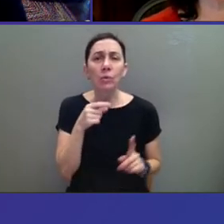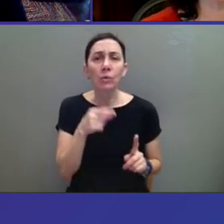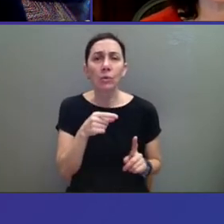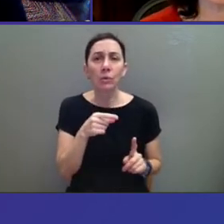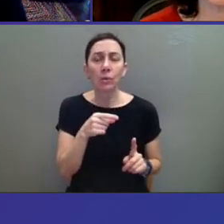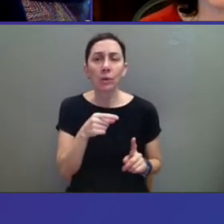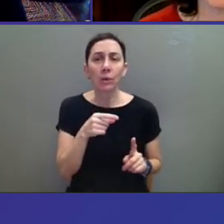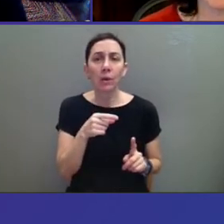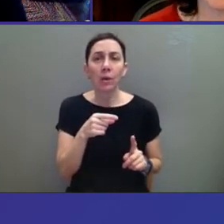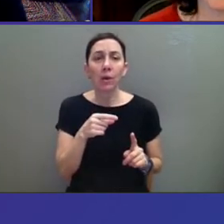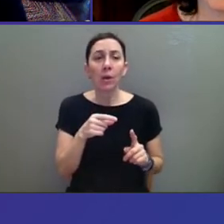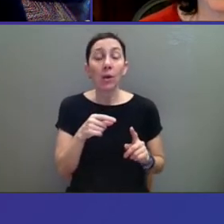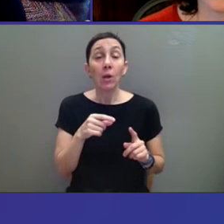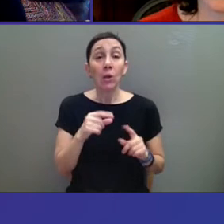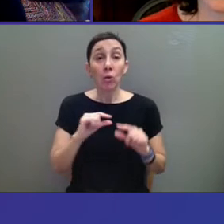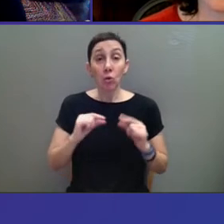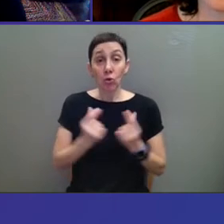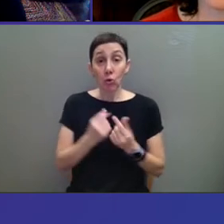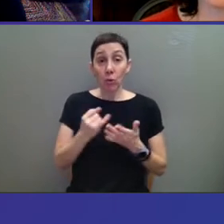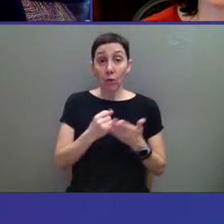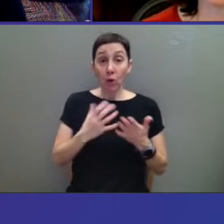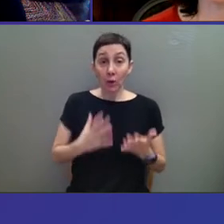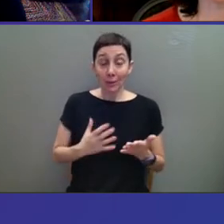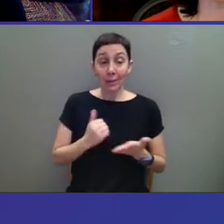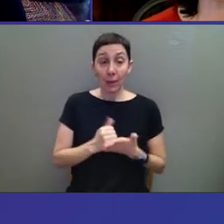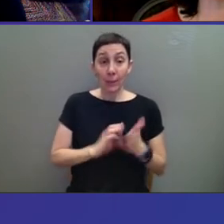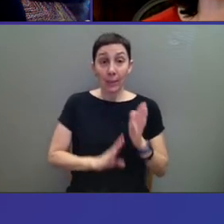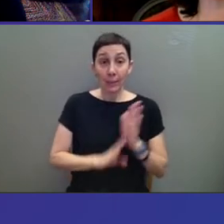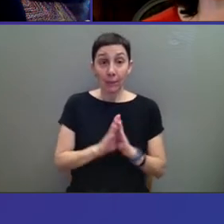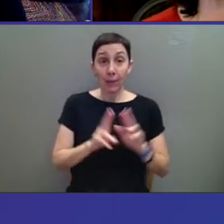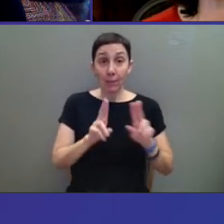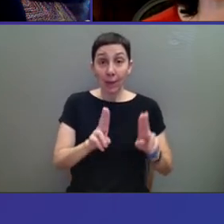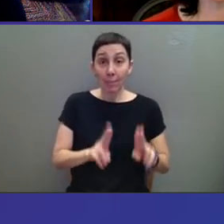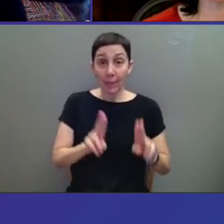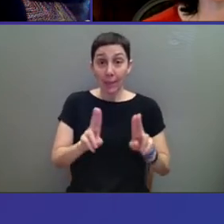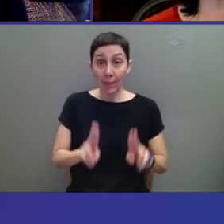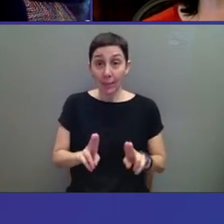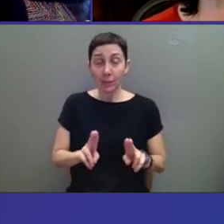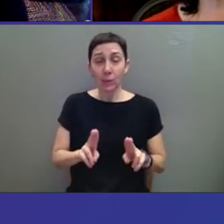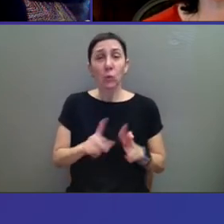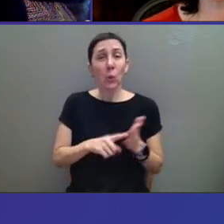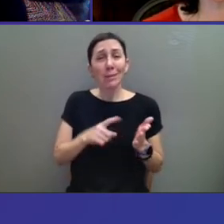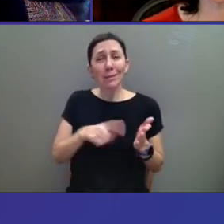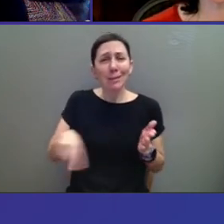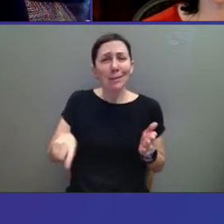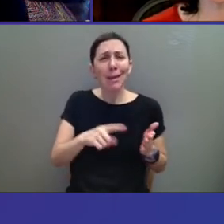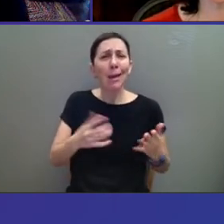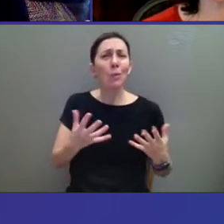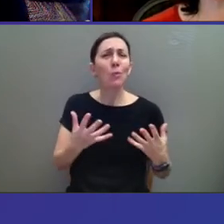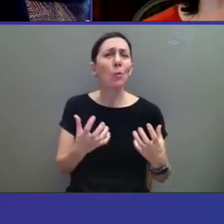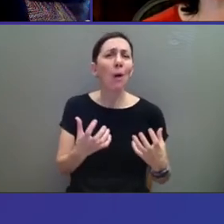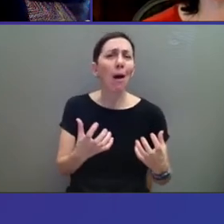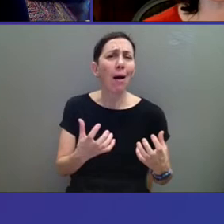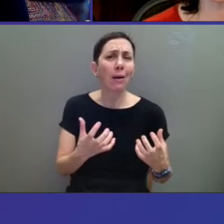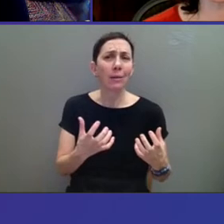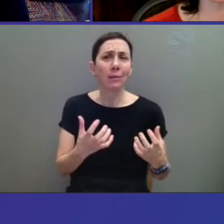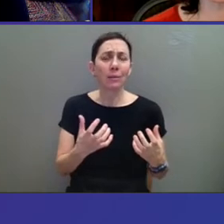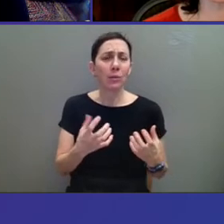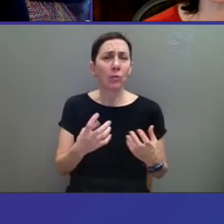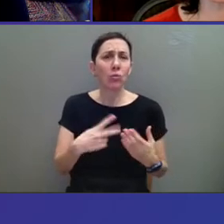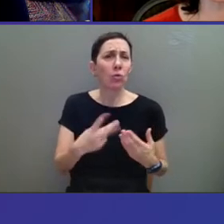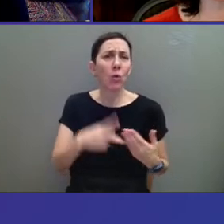group of artists that helped to develop these applications? What did they long for these programs to